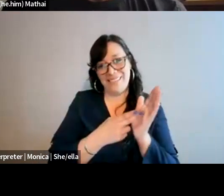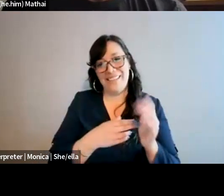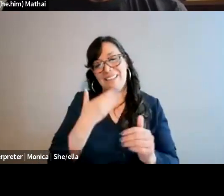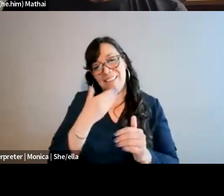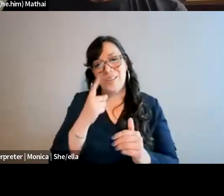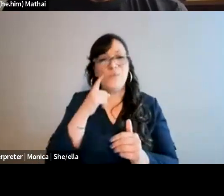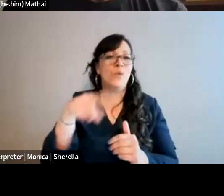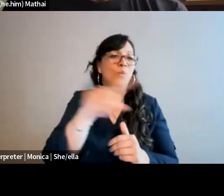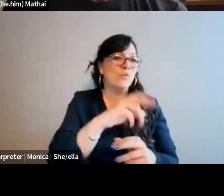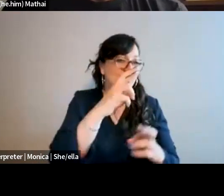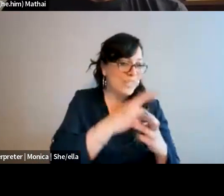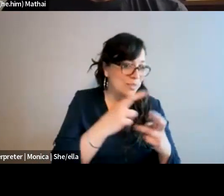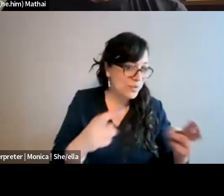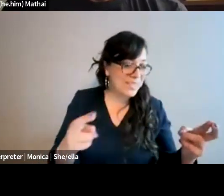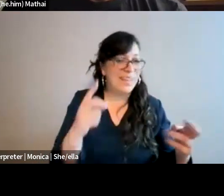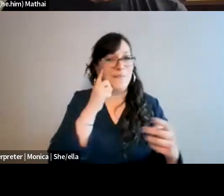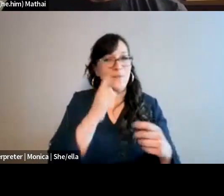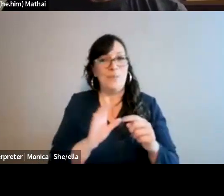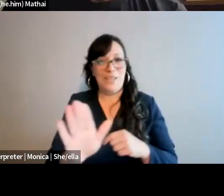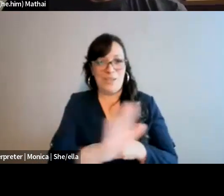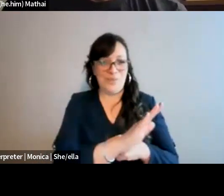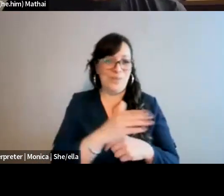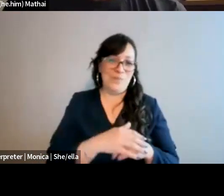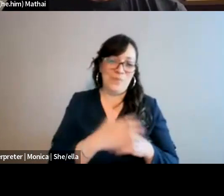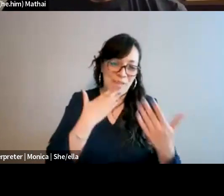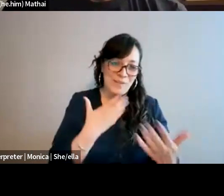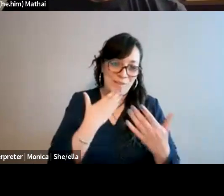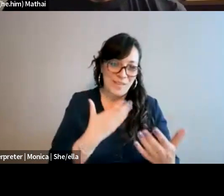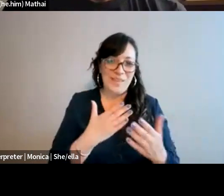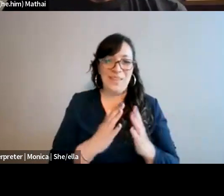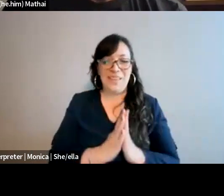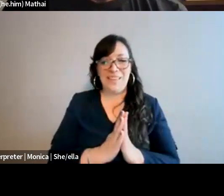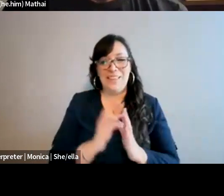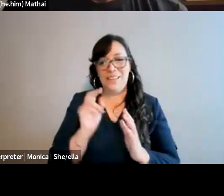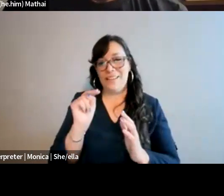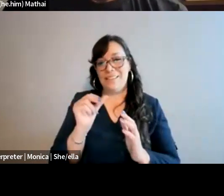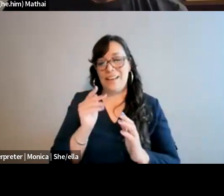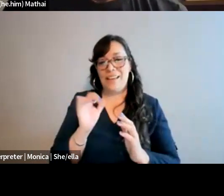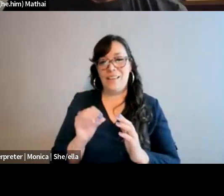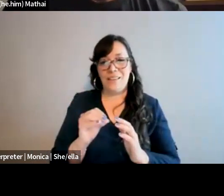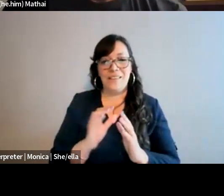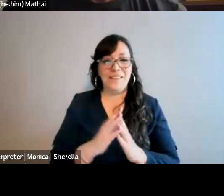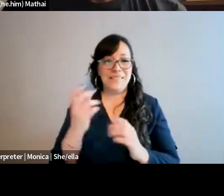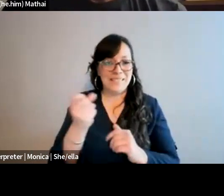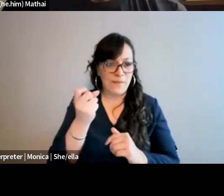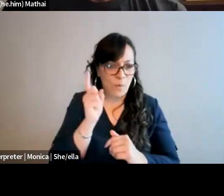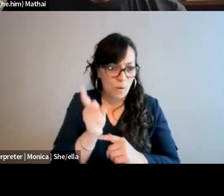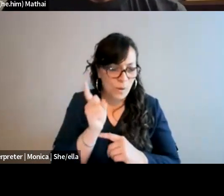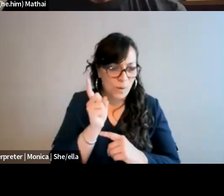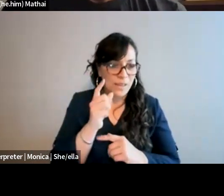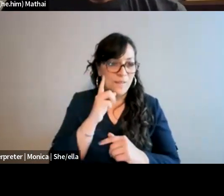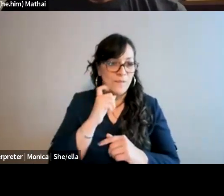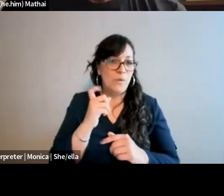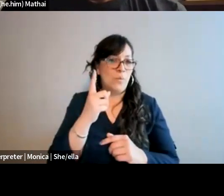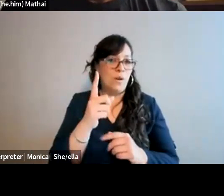for your resources and for being you. I just want to say, Nedayo, please stay for one more minute for some